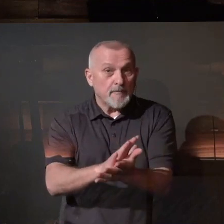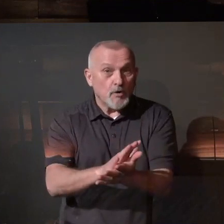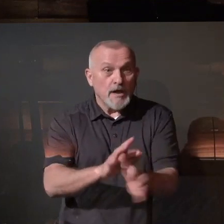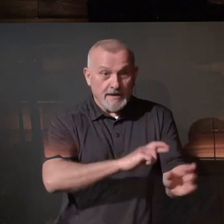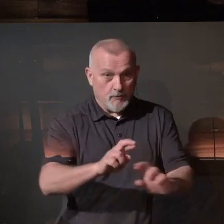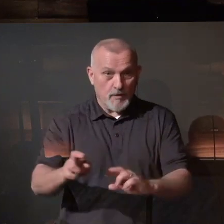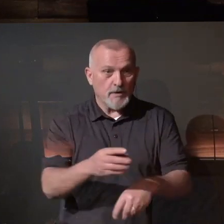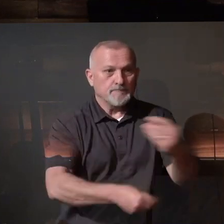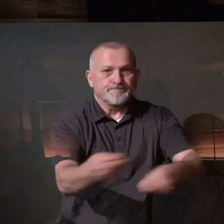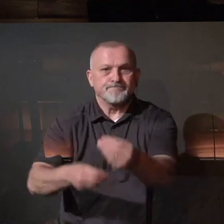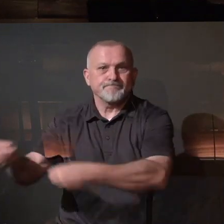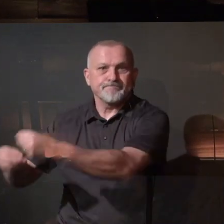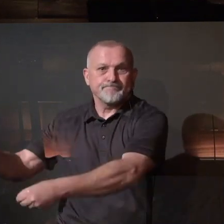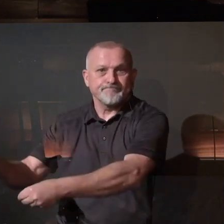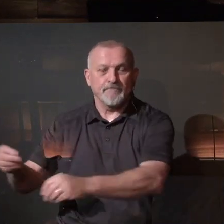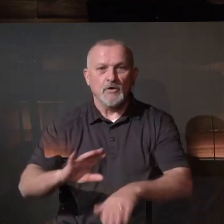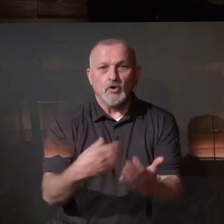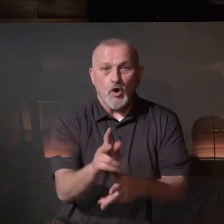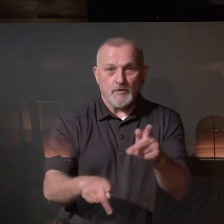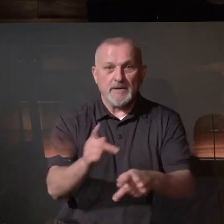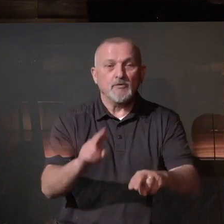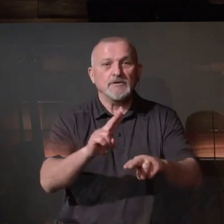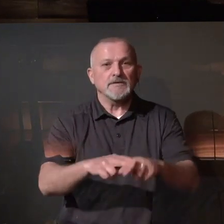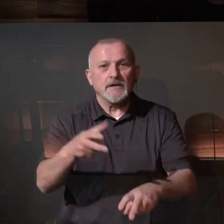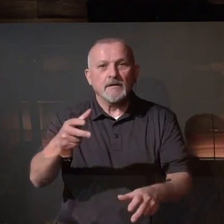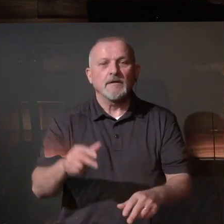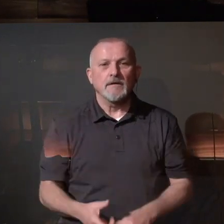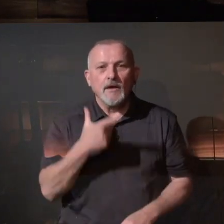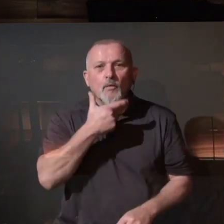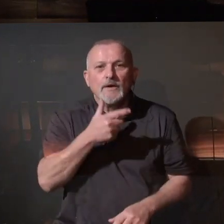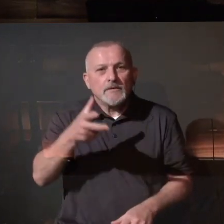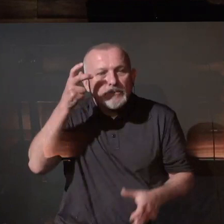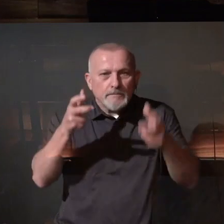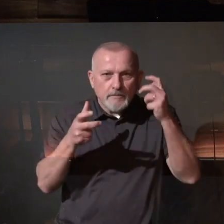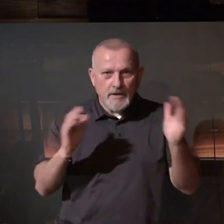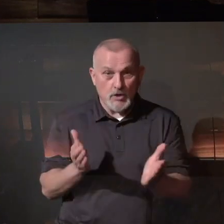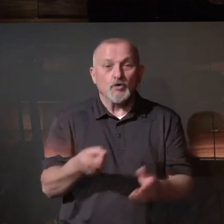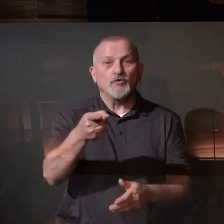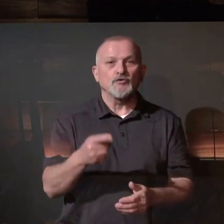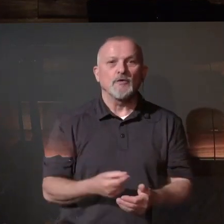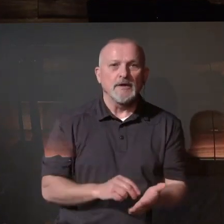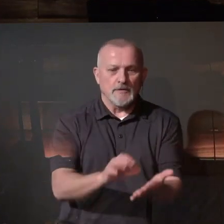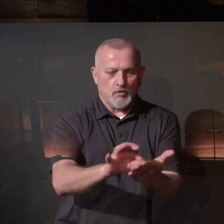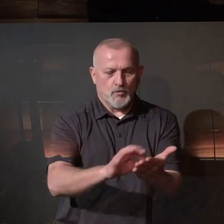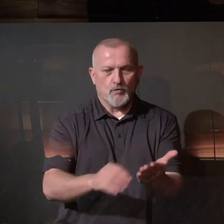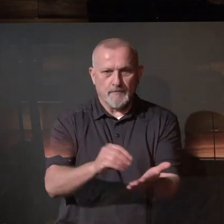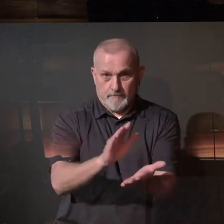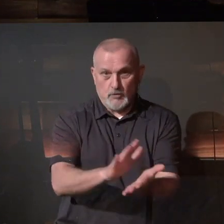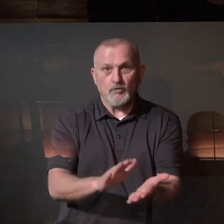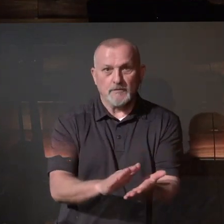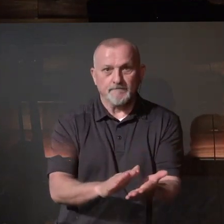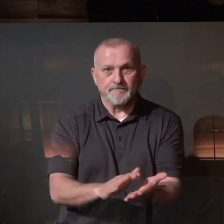paper. Distribute that around to people sitting in your living room because I would encourage you to follow along in your Bible. I would encourage you to take notes on today's